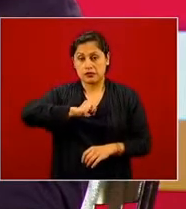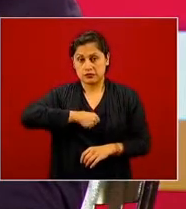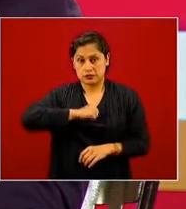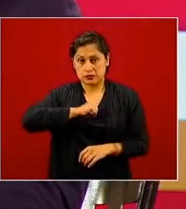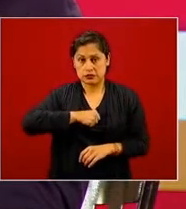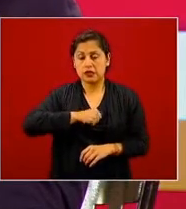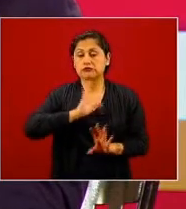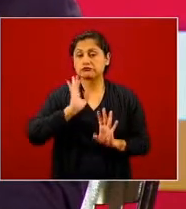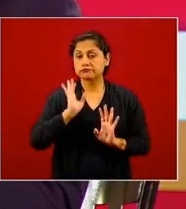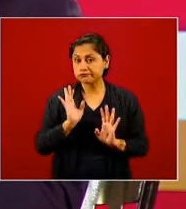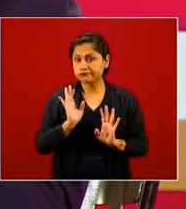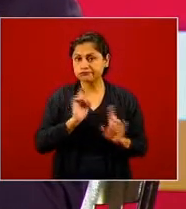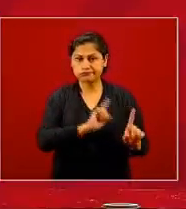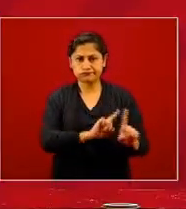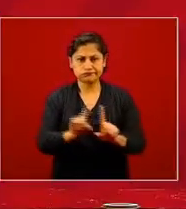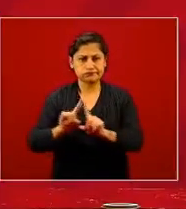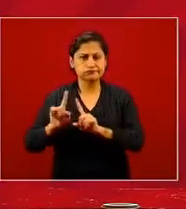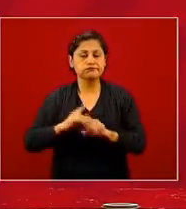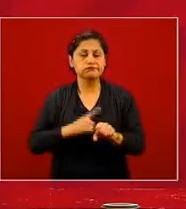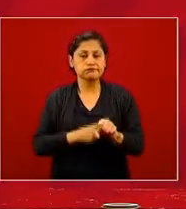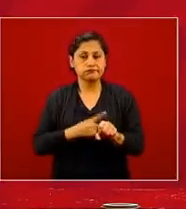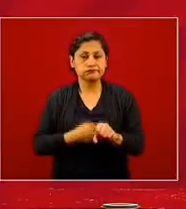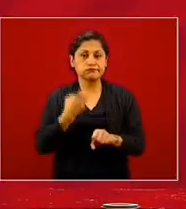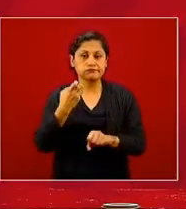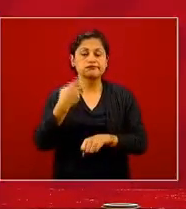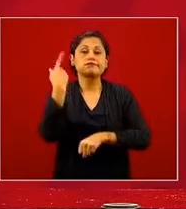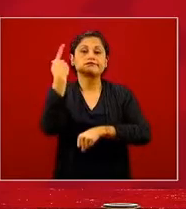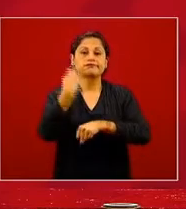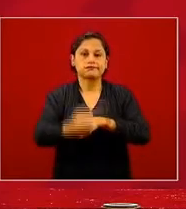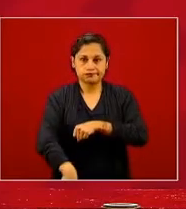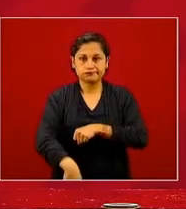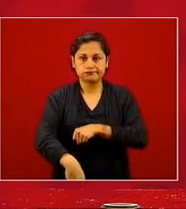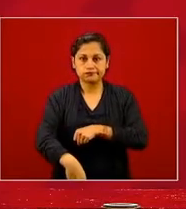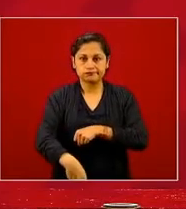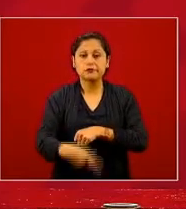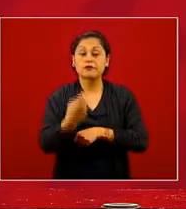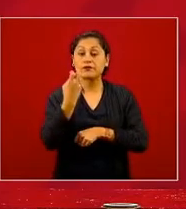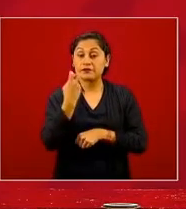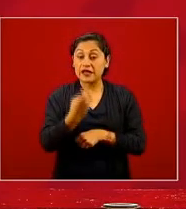HIV as well, AIDS, etc.